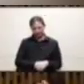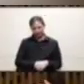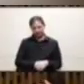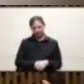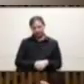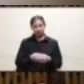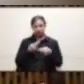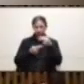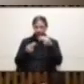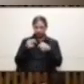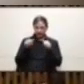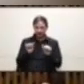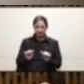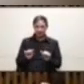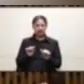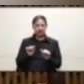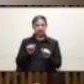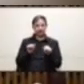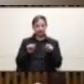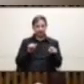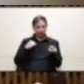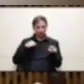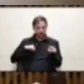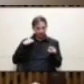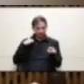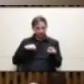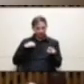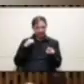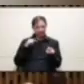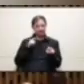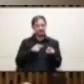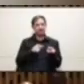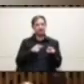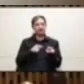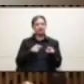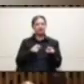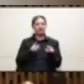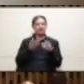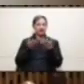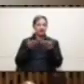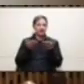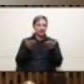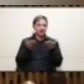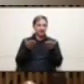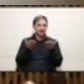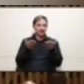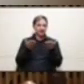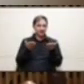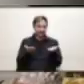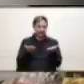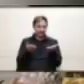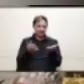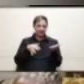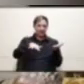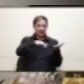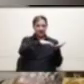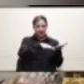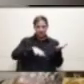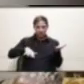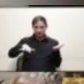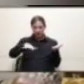Honorable Chair, that's why municipality is a municipality that is providing services in its area of